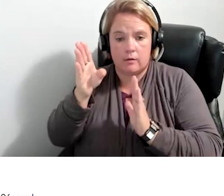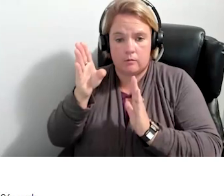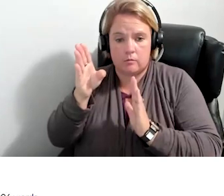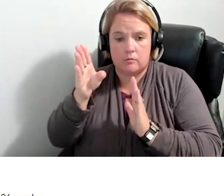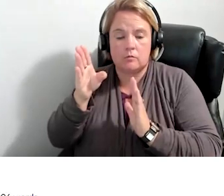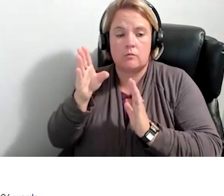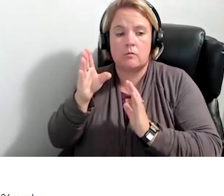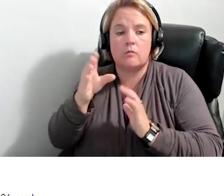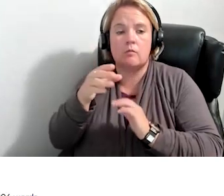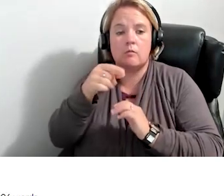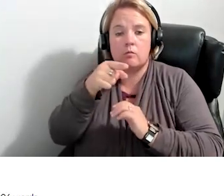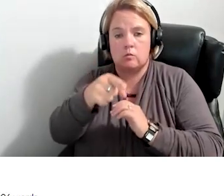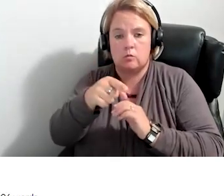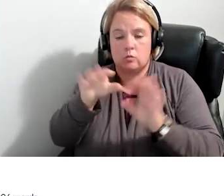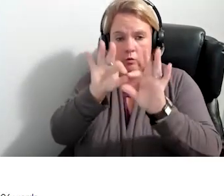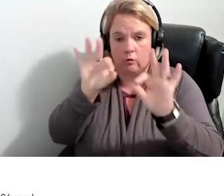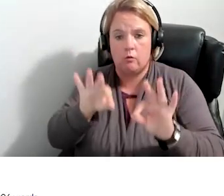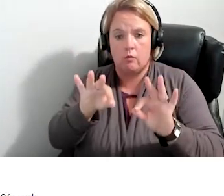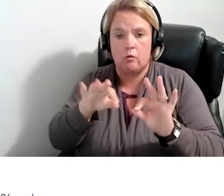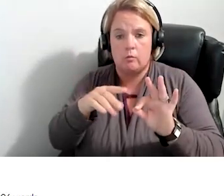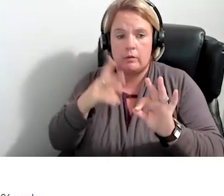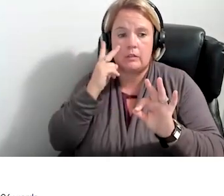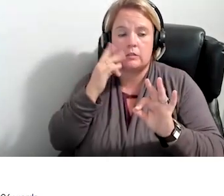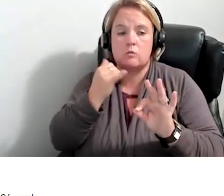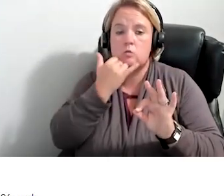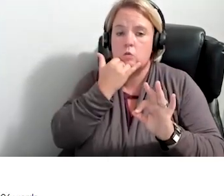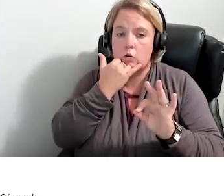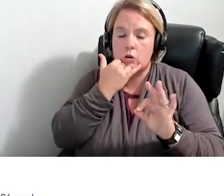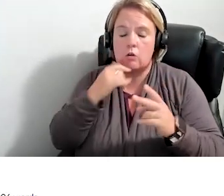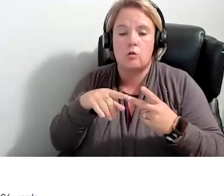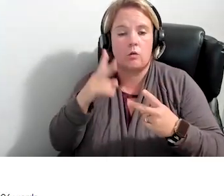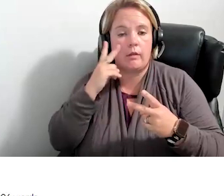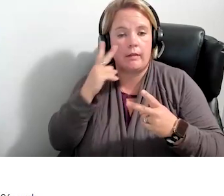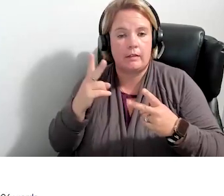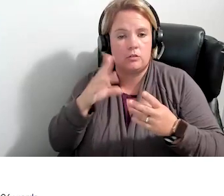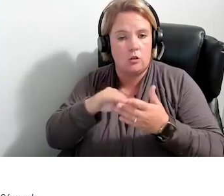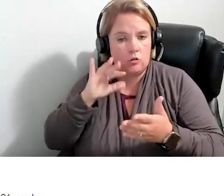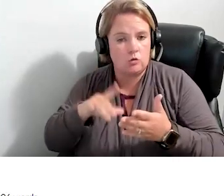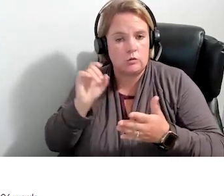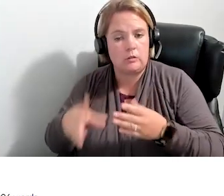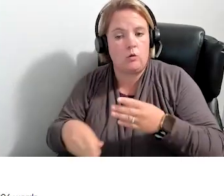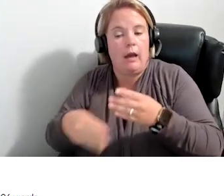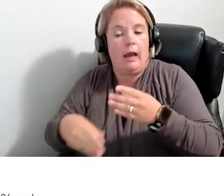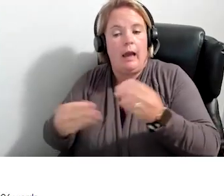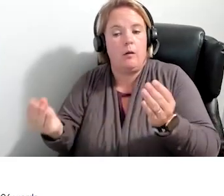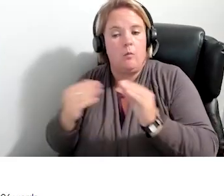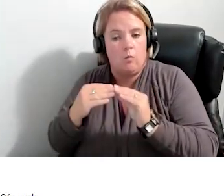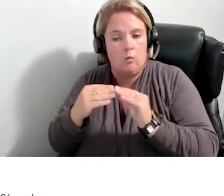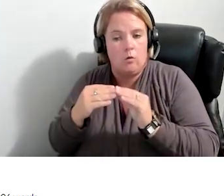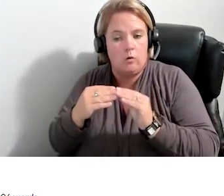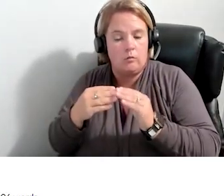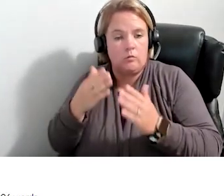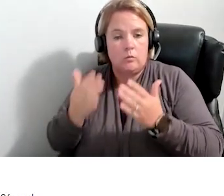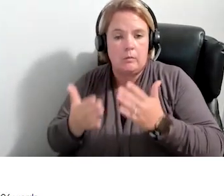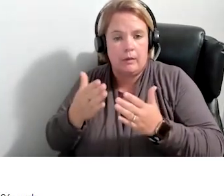summative form, what the chatbot got wrong, or where they saw the students need to kind of fill in some information that maybe they hadn't done in some of